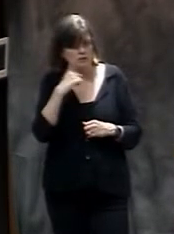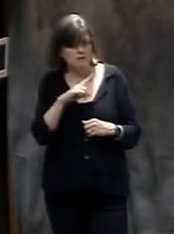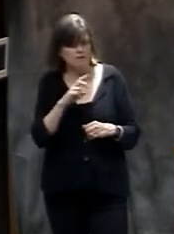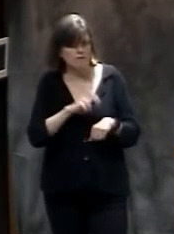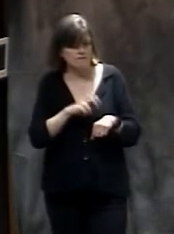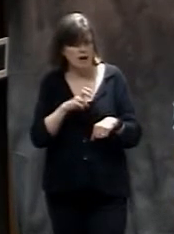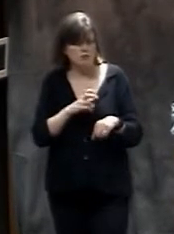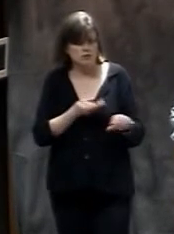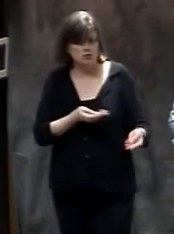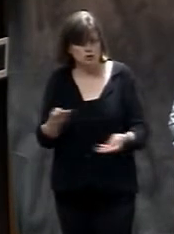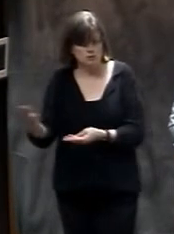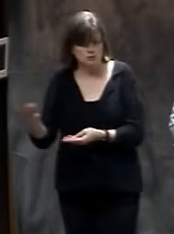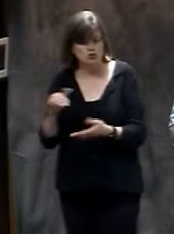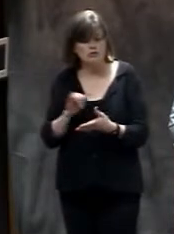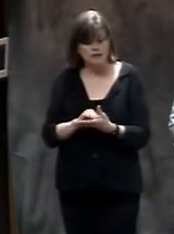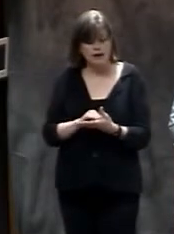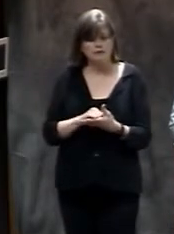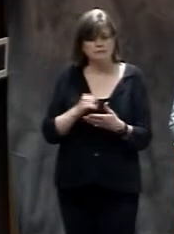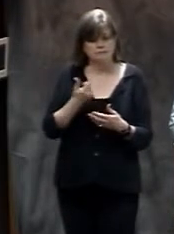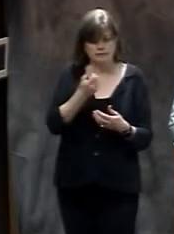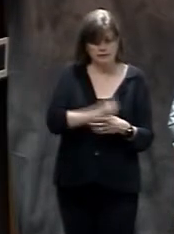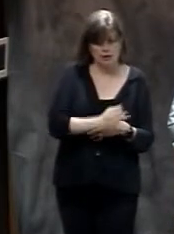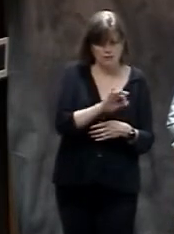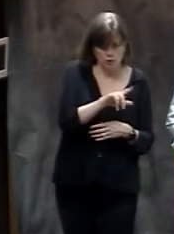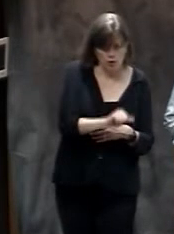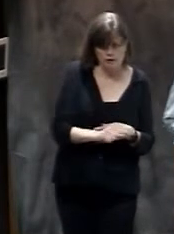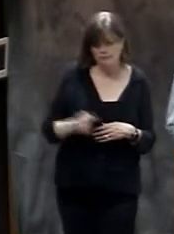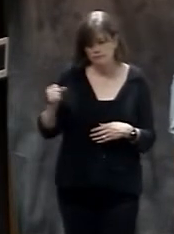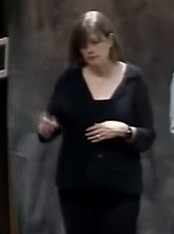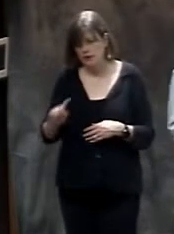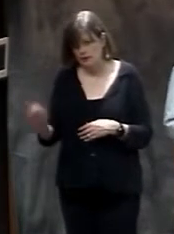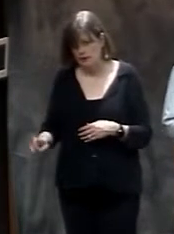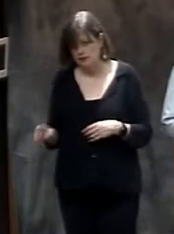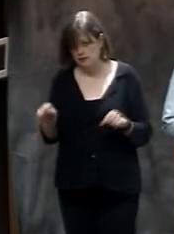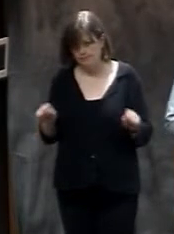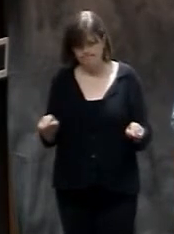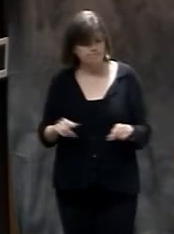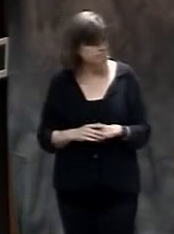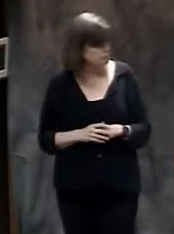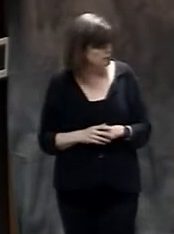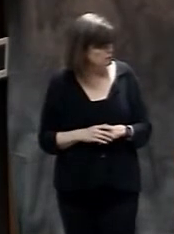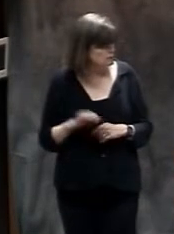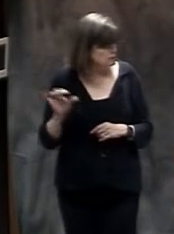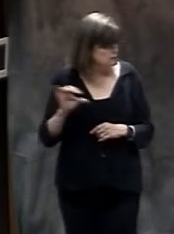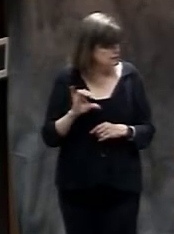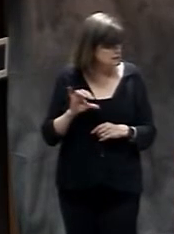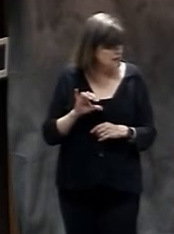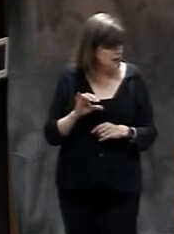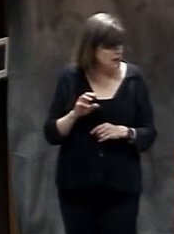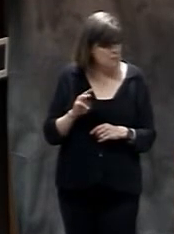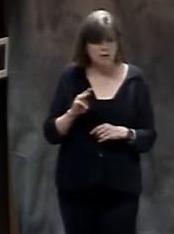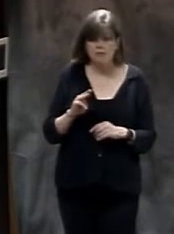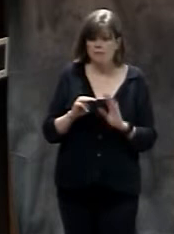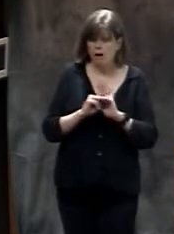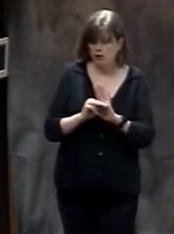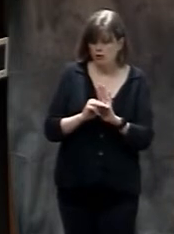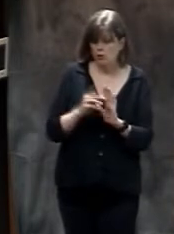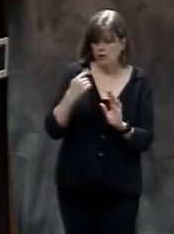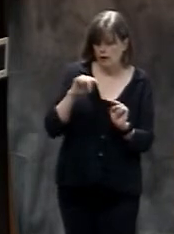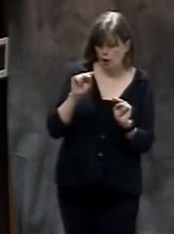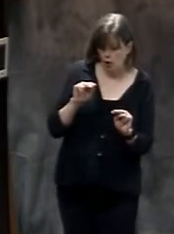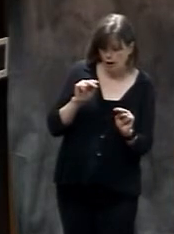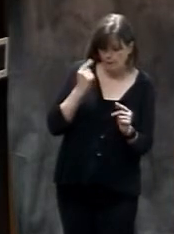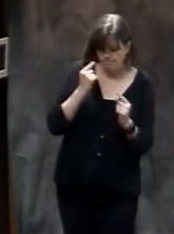South Florida and South Texas. And so we can take the same model and look at where it predicts areas